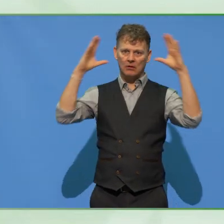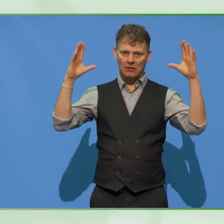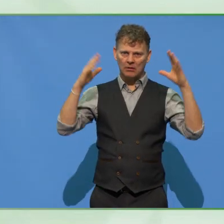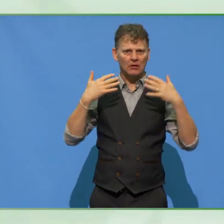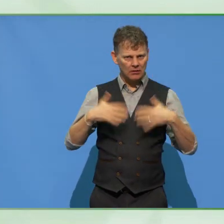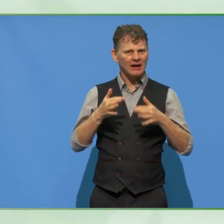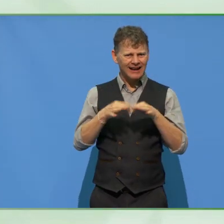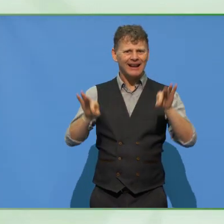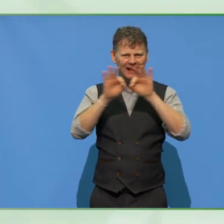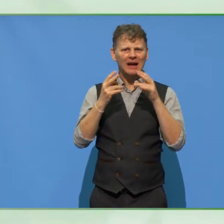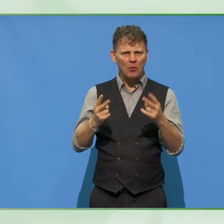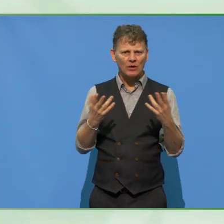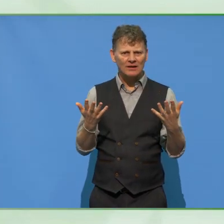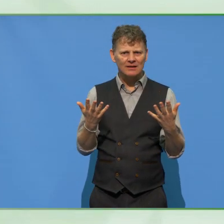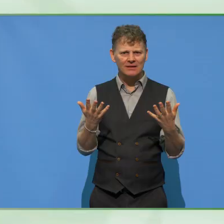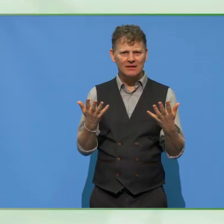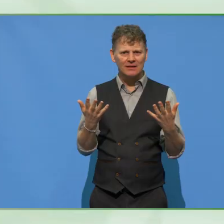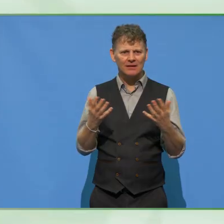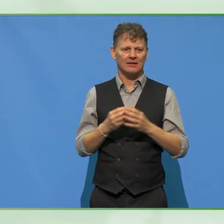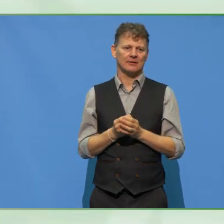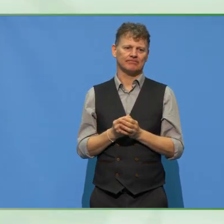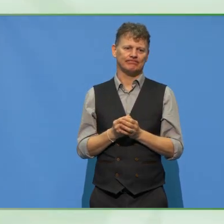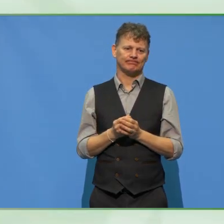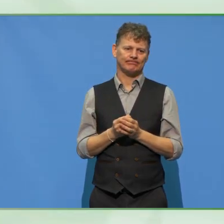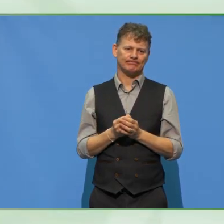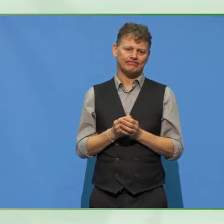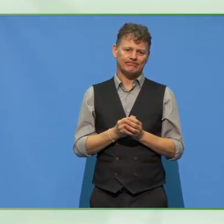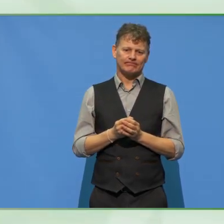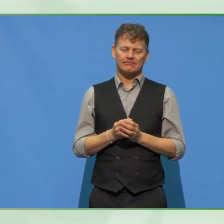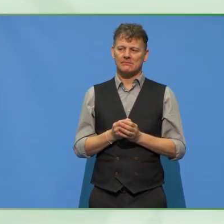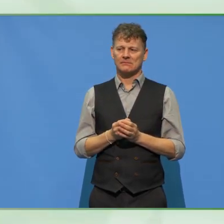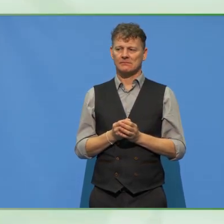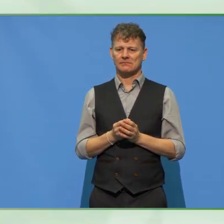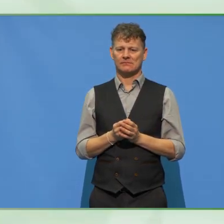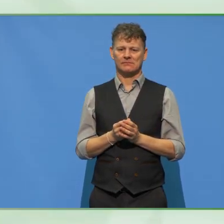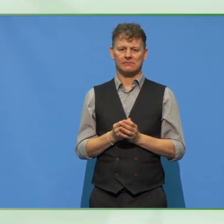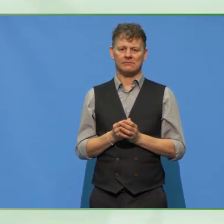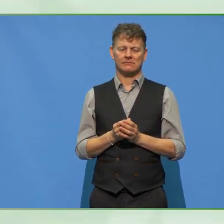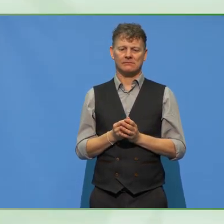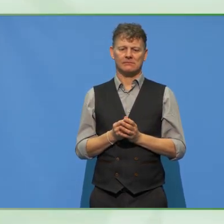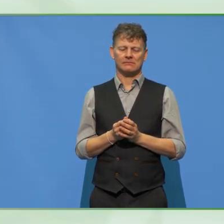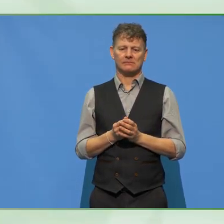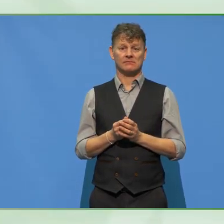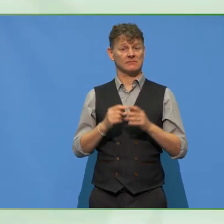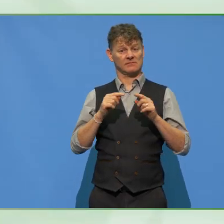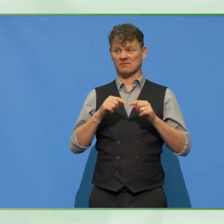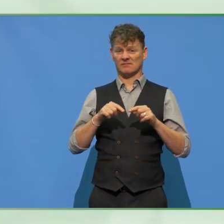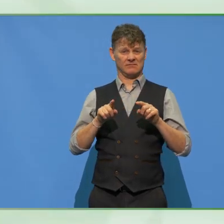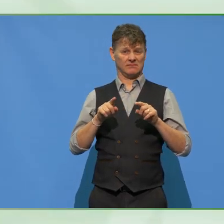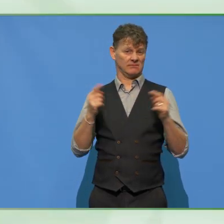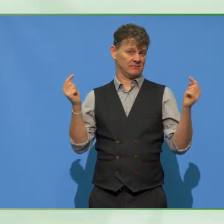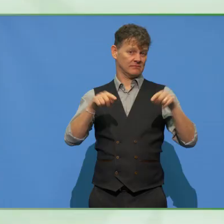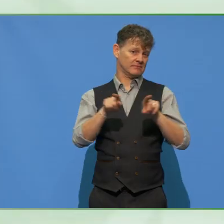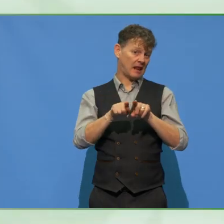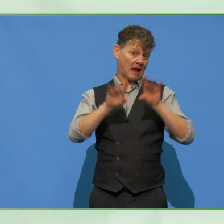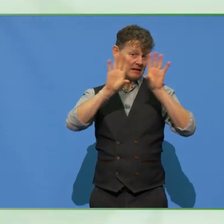So it's important that when we meet together like this in the Zero Project,